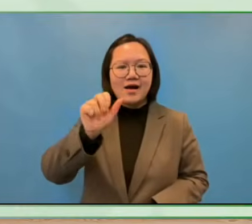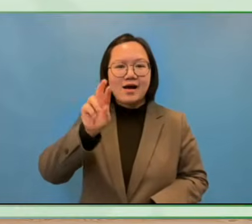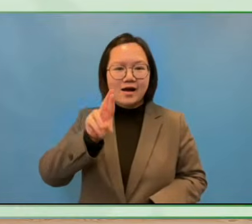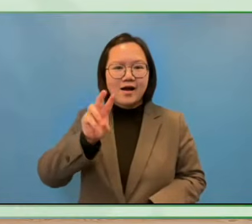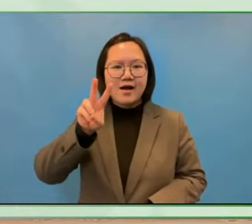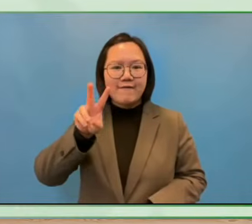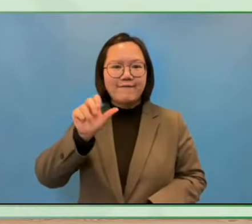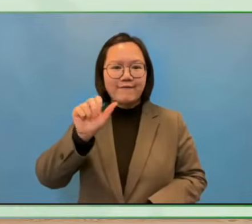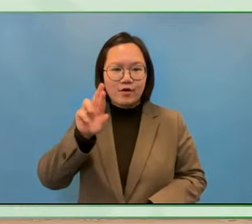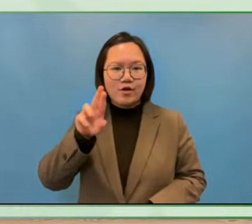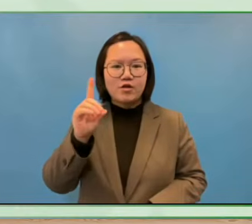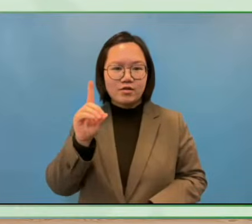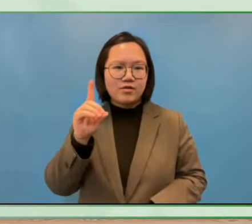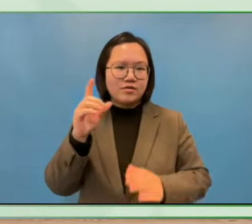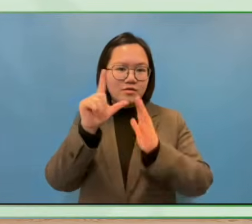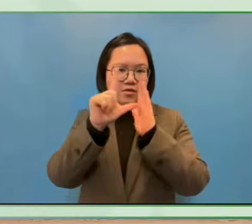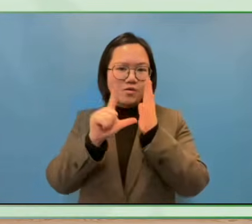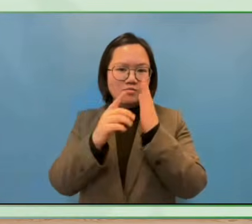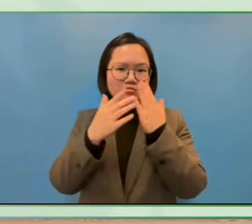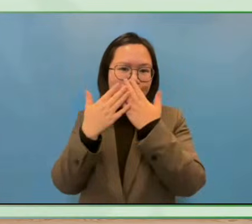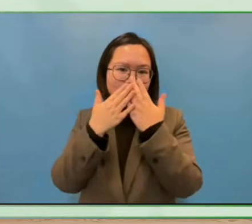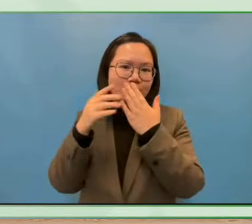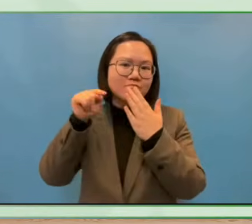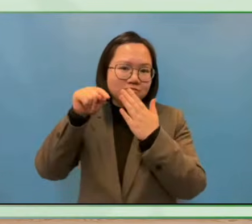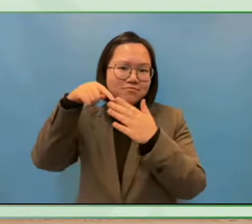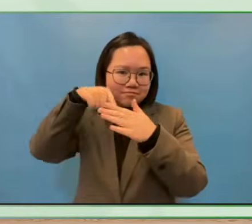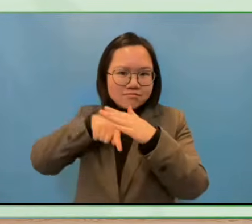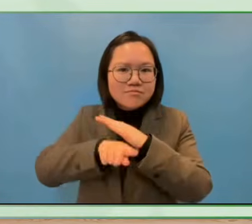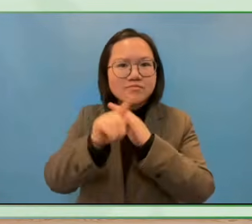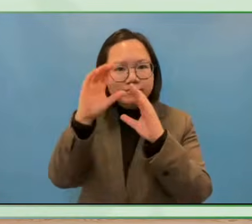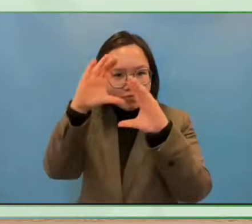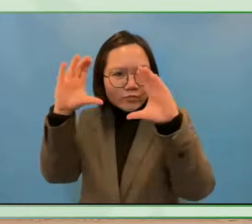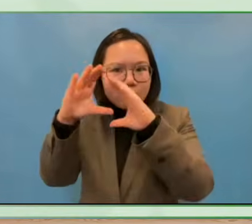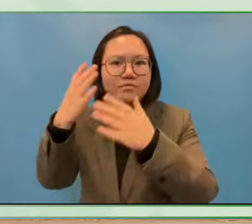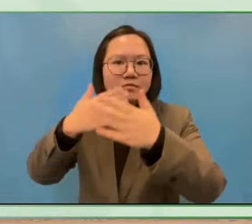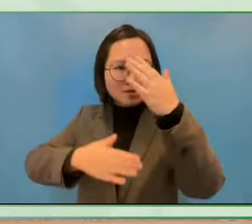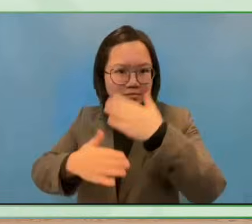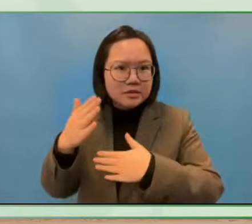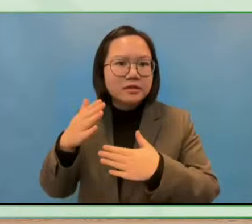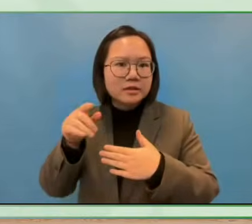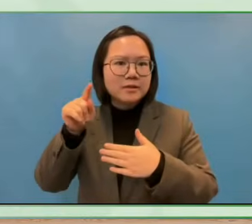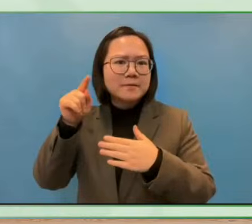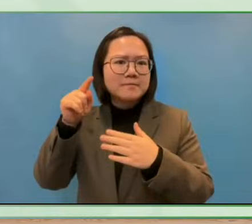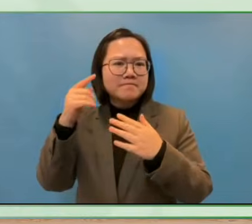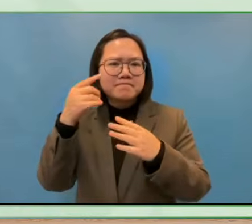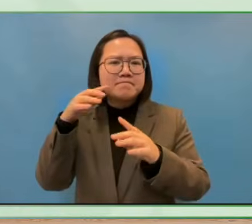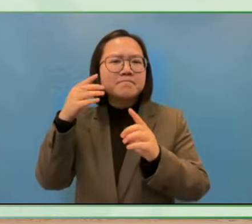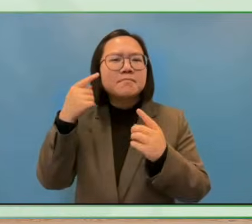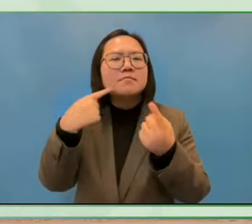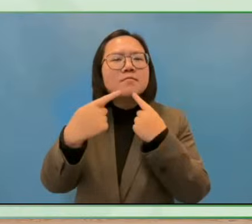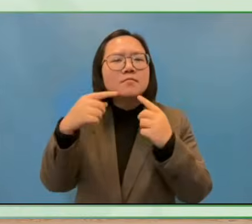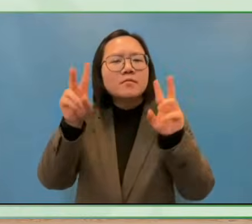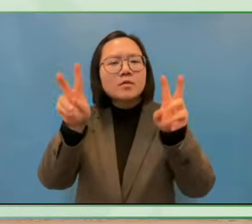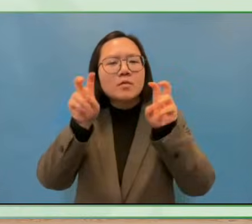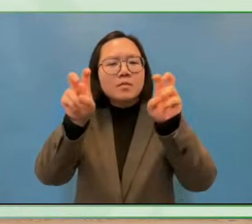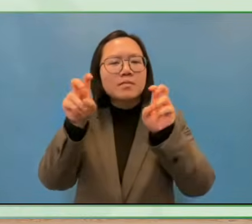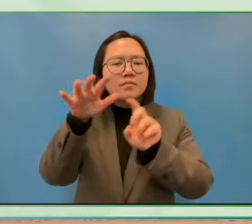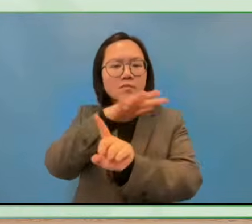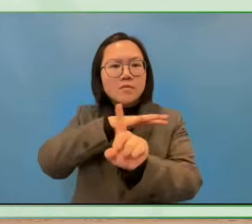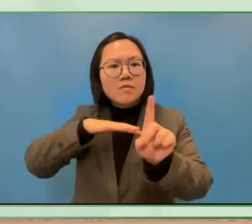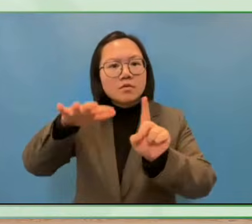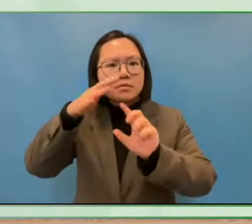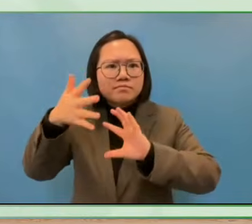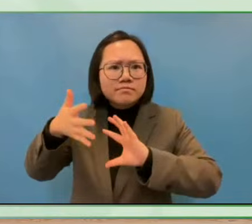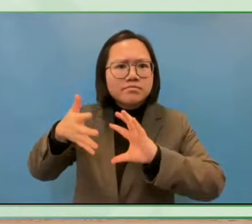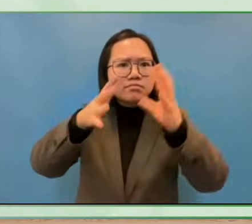humanitarian action that is disability inclusive and accessible. Um, Michael, please start